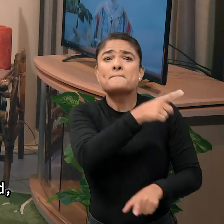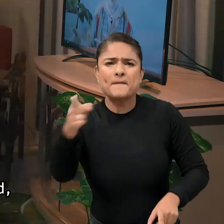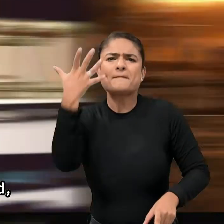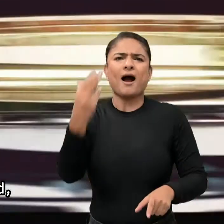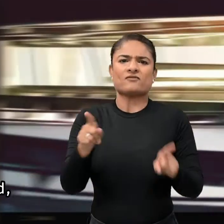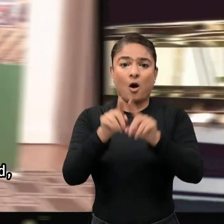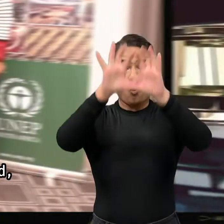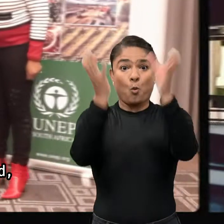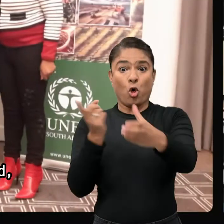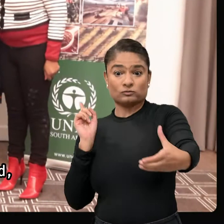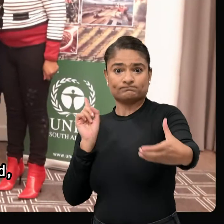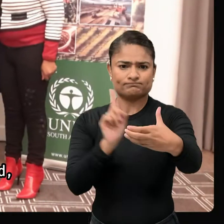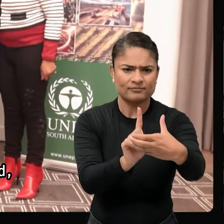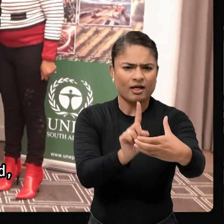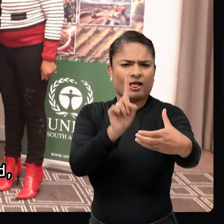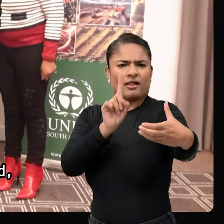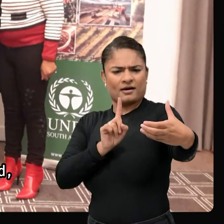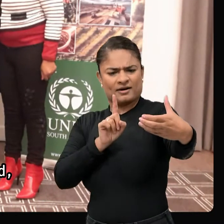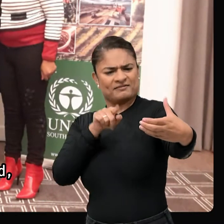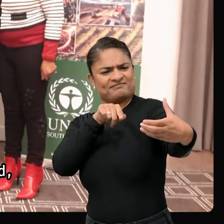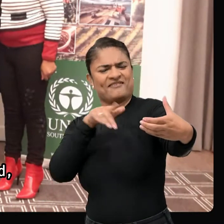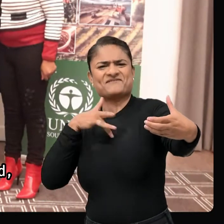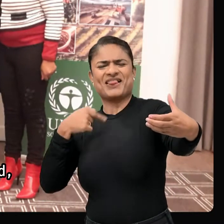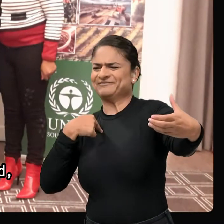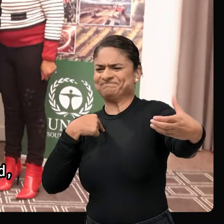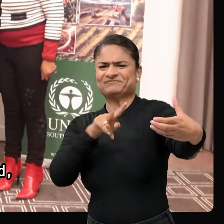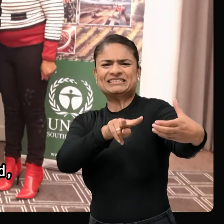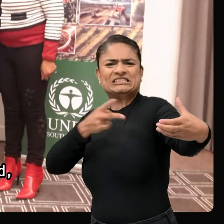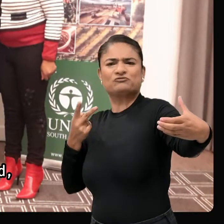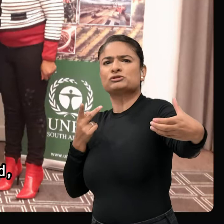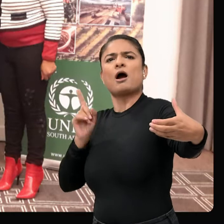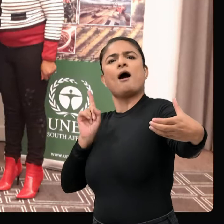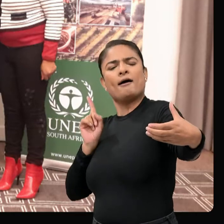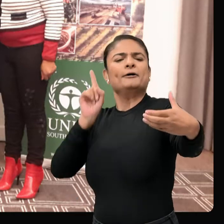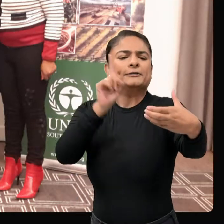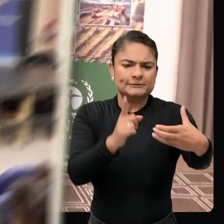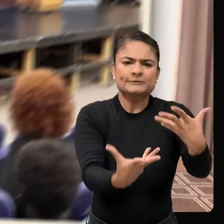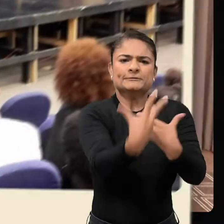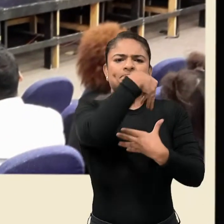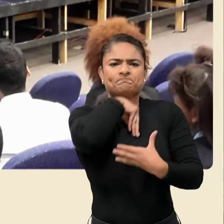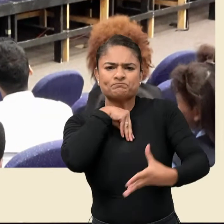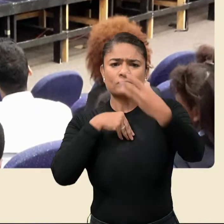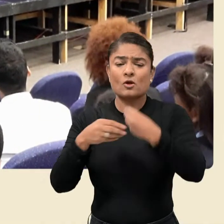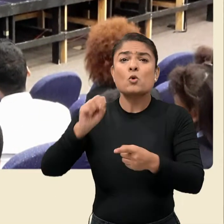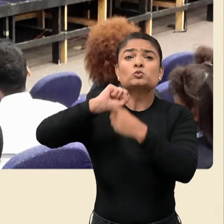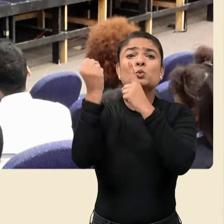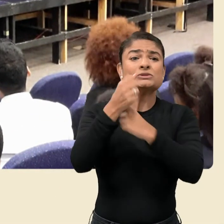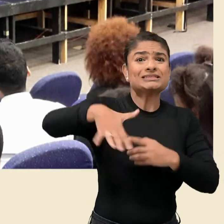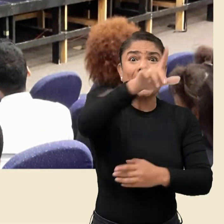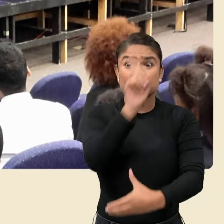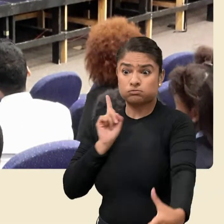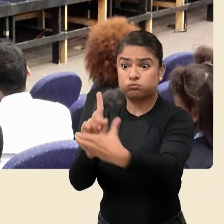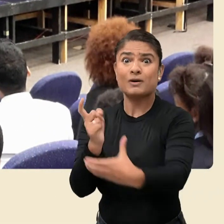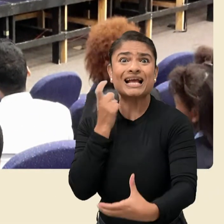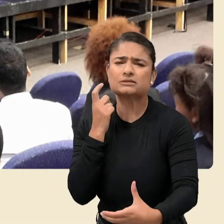into the world. So you start believing that the world for you works differently, and of course you don't fit in mainstream society